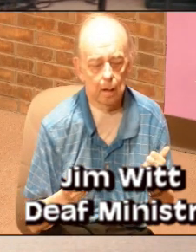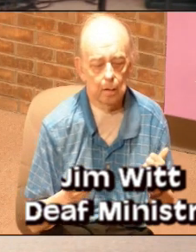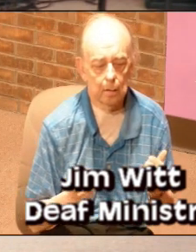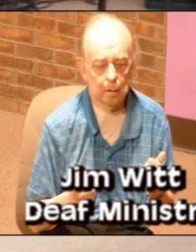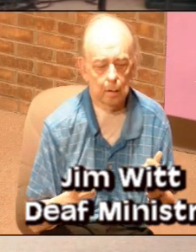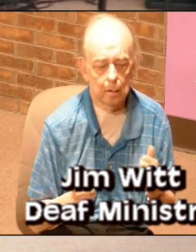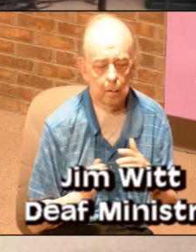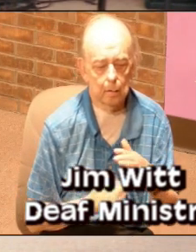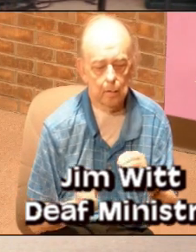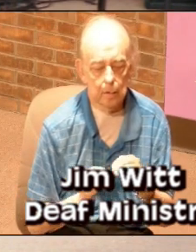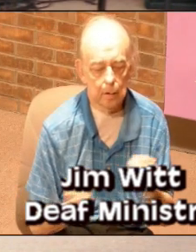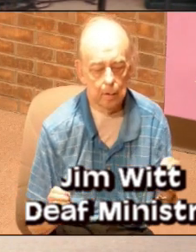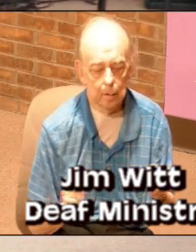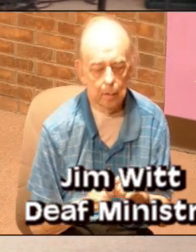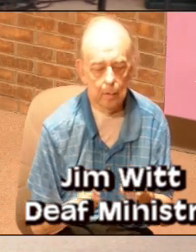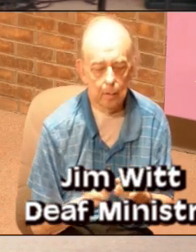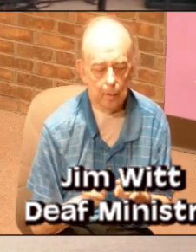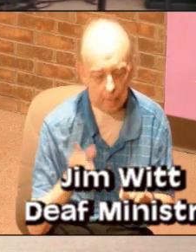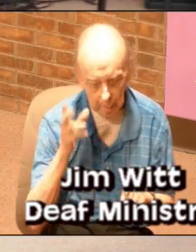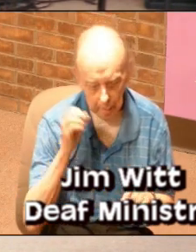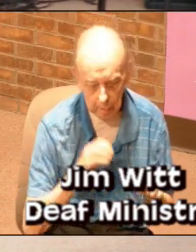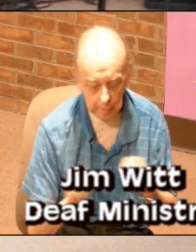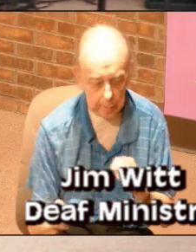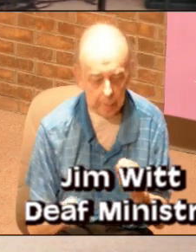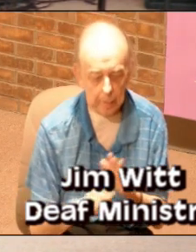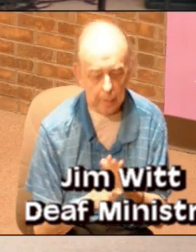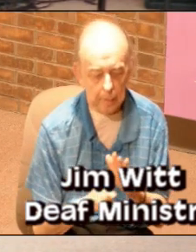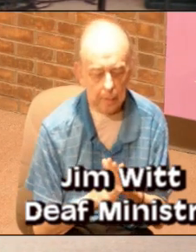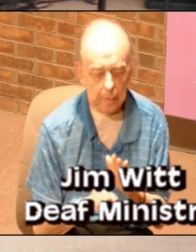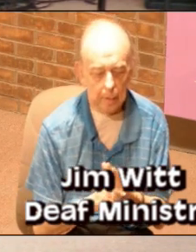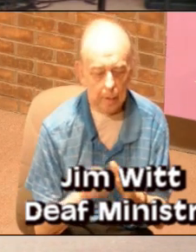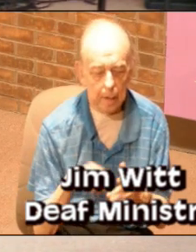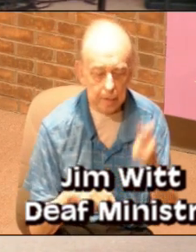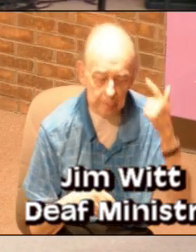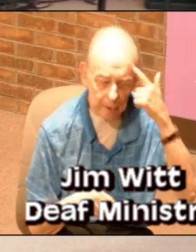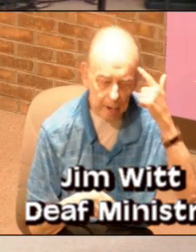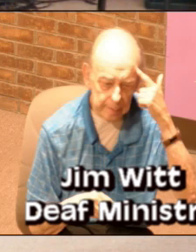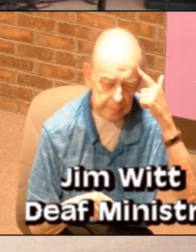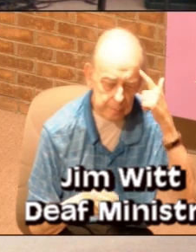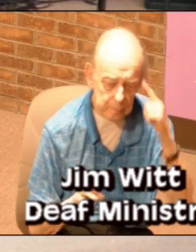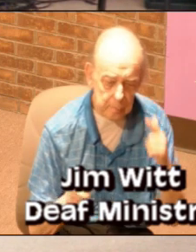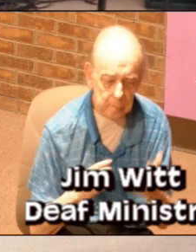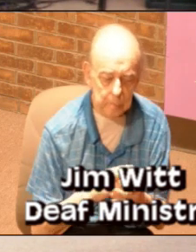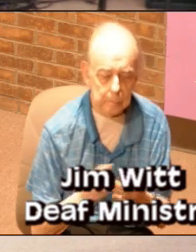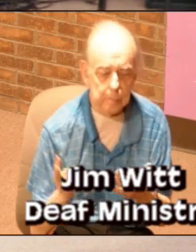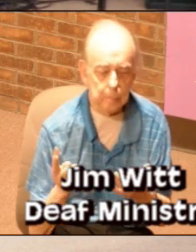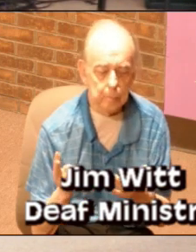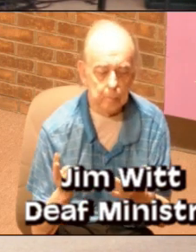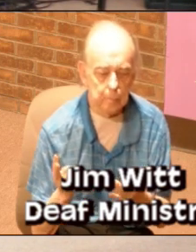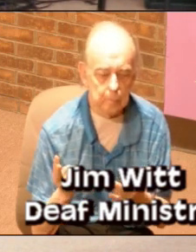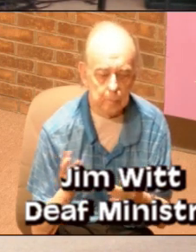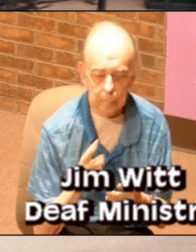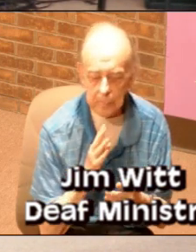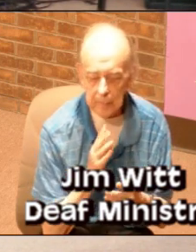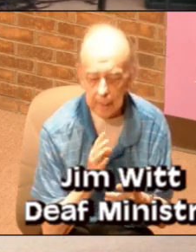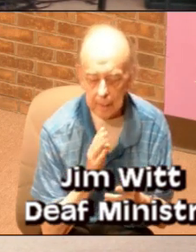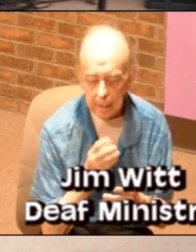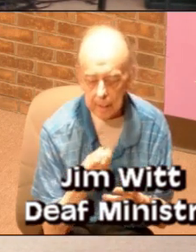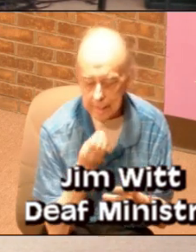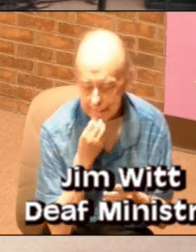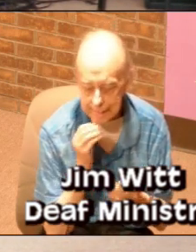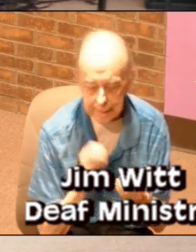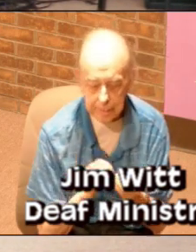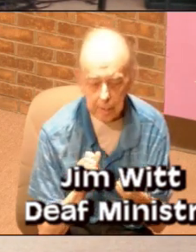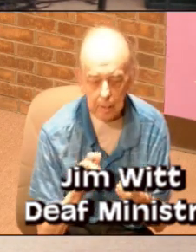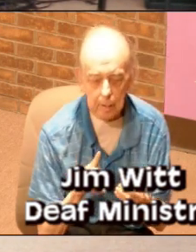is basically nothing but Satan putting negativity in there. Last week, we talked about kissing the wave,